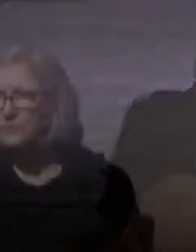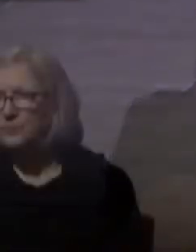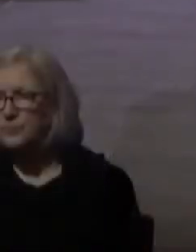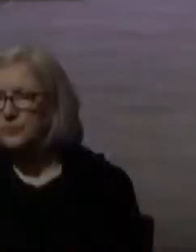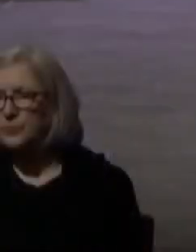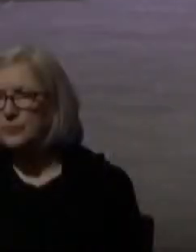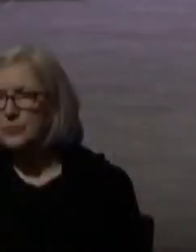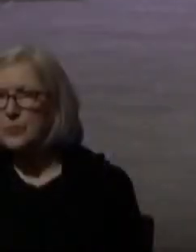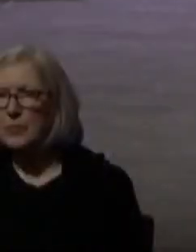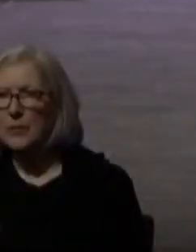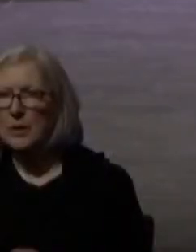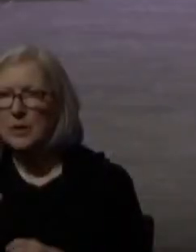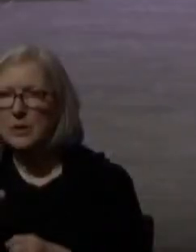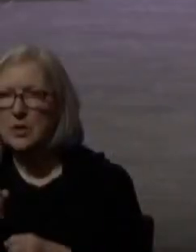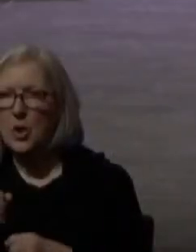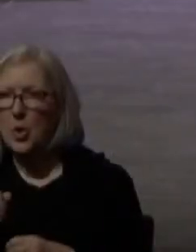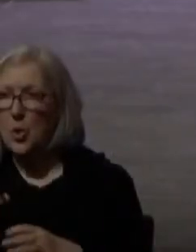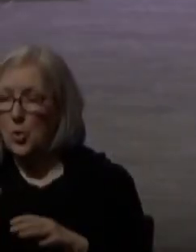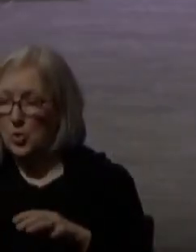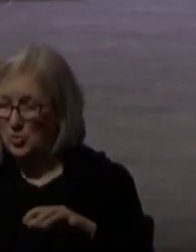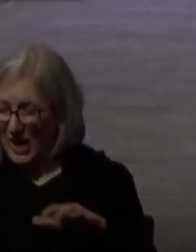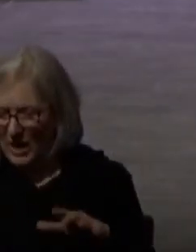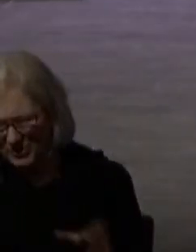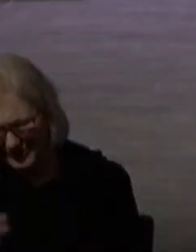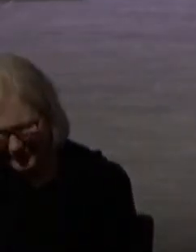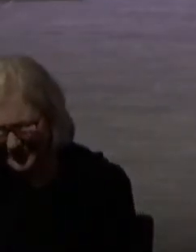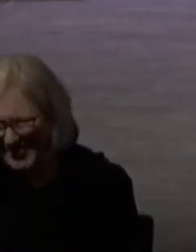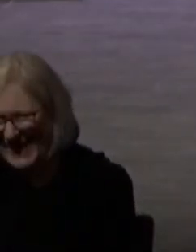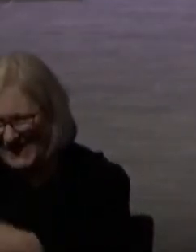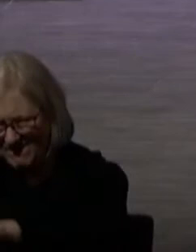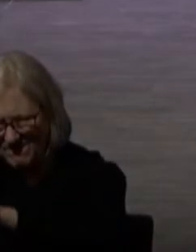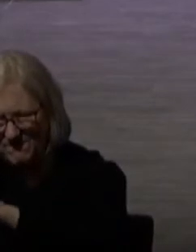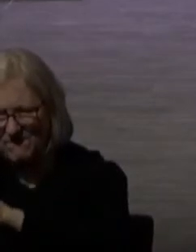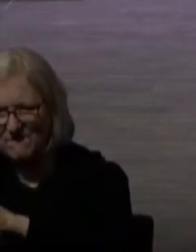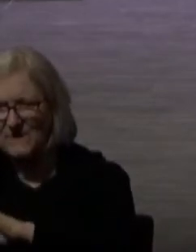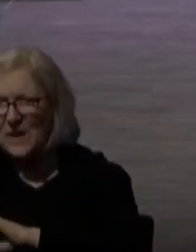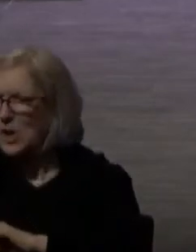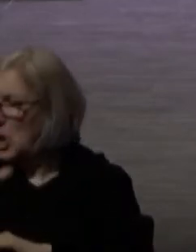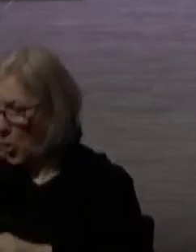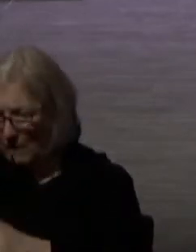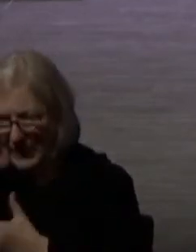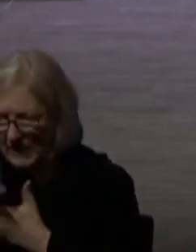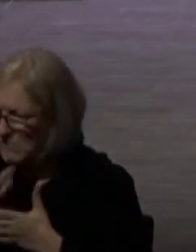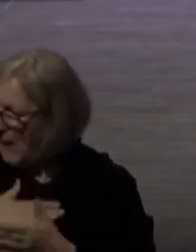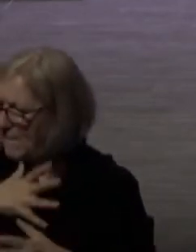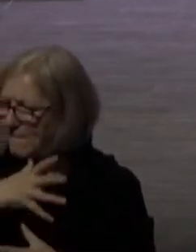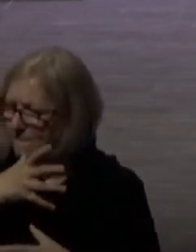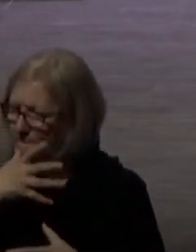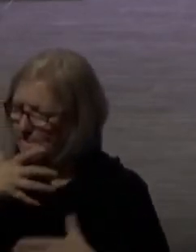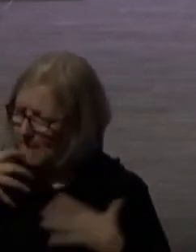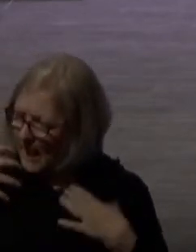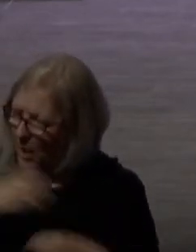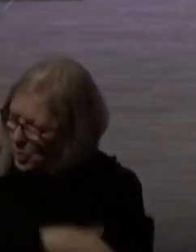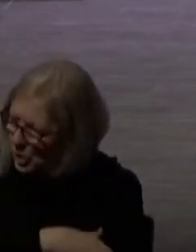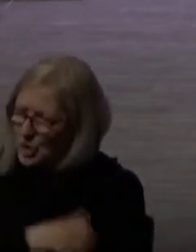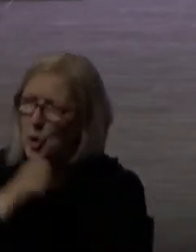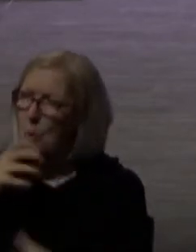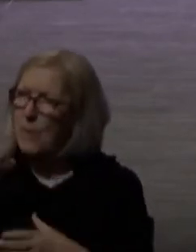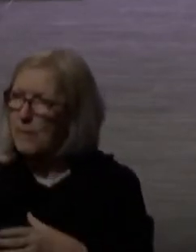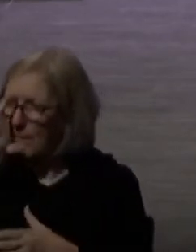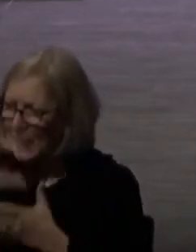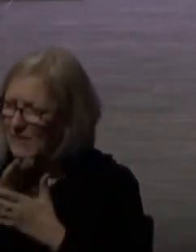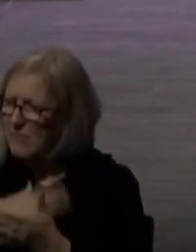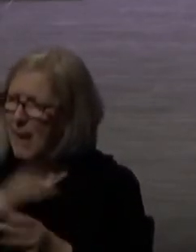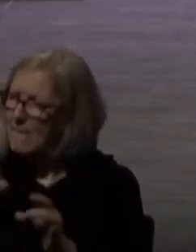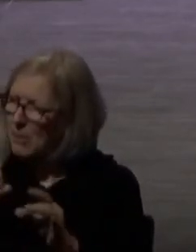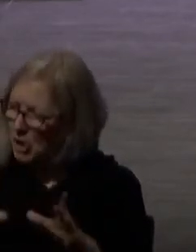He makes the crowd leave. Why have them stand there? They don't believe in his power. They don't believe in the miracles. So why even have them say, isn't it remarkable